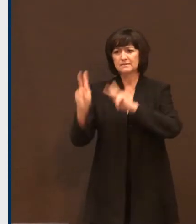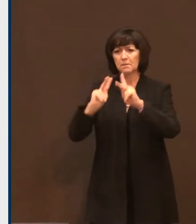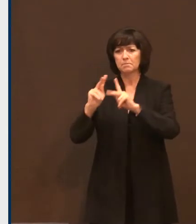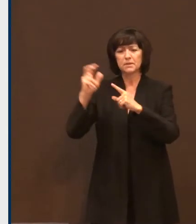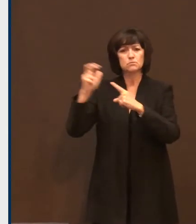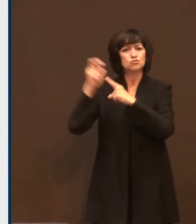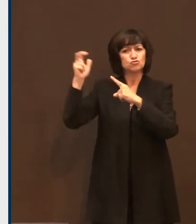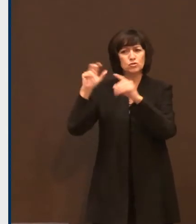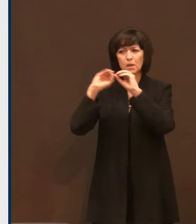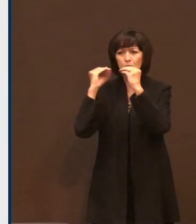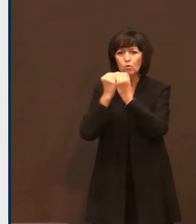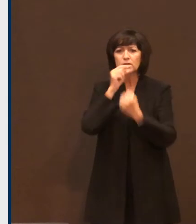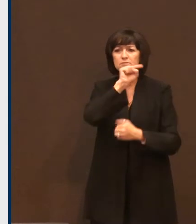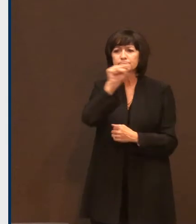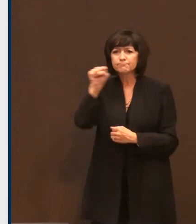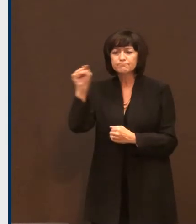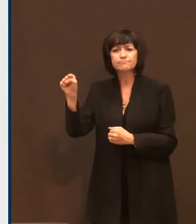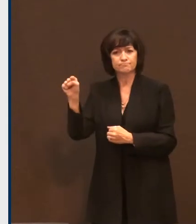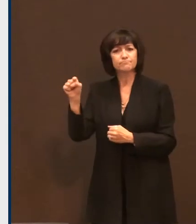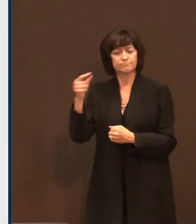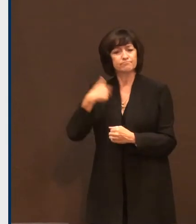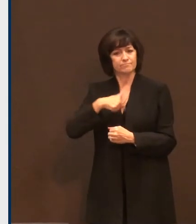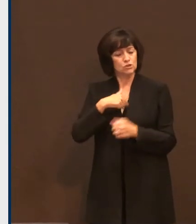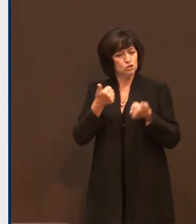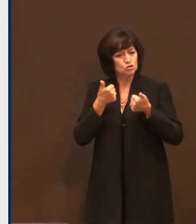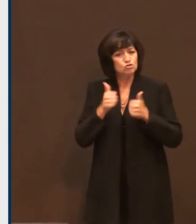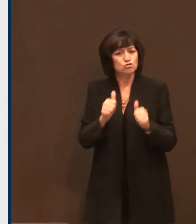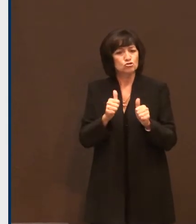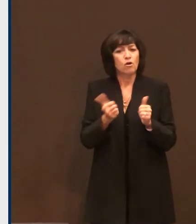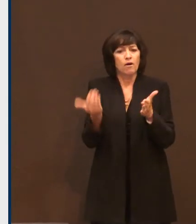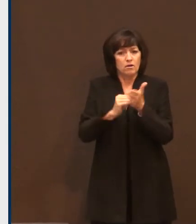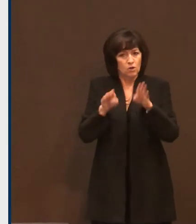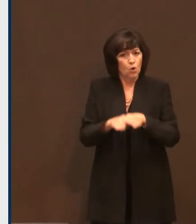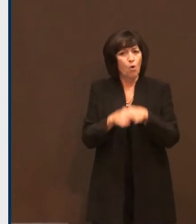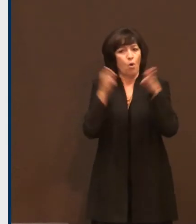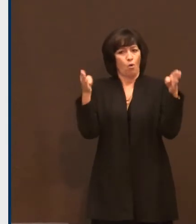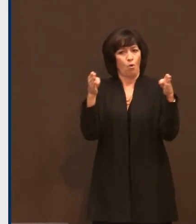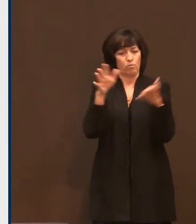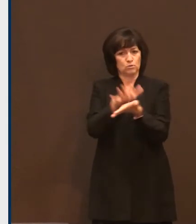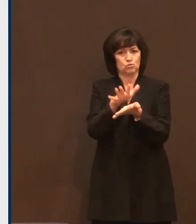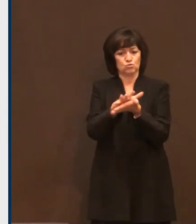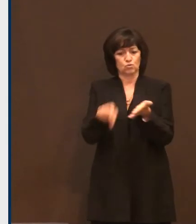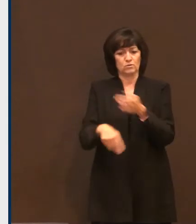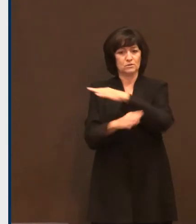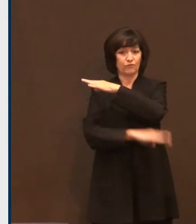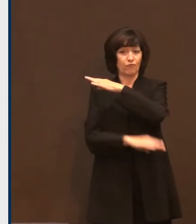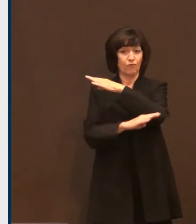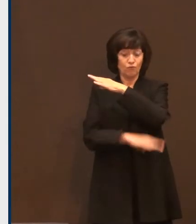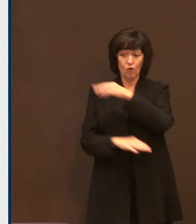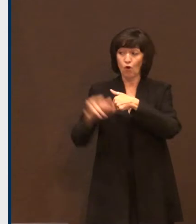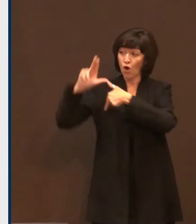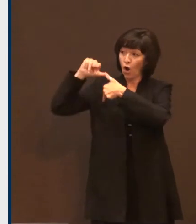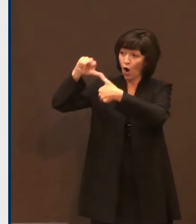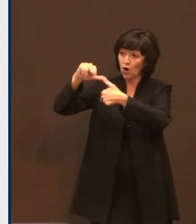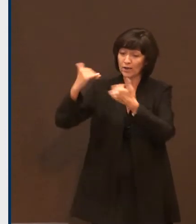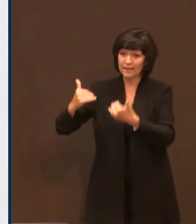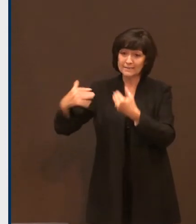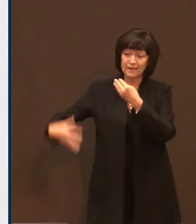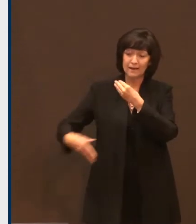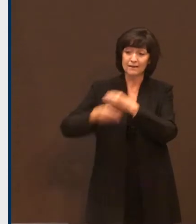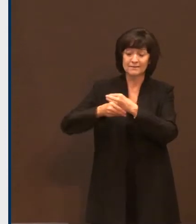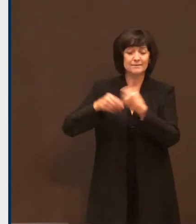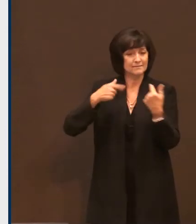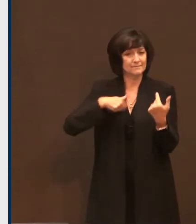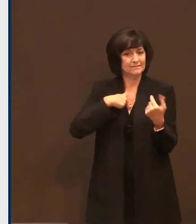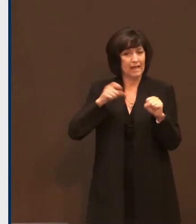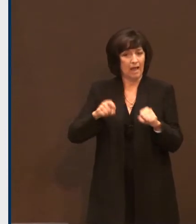we attempt to reopen the schools this fall and address any hurricanes that come our way during